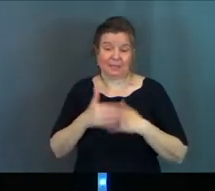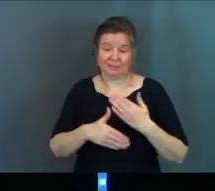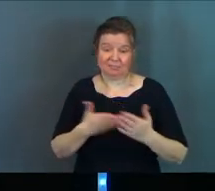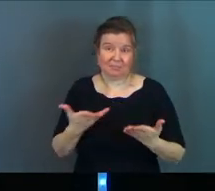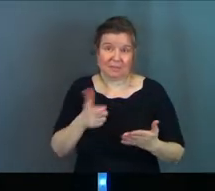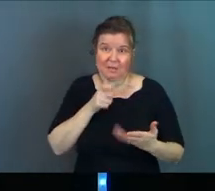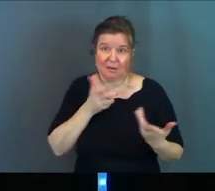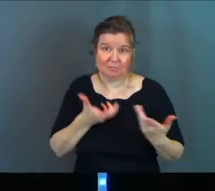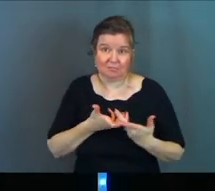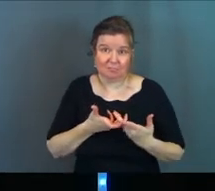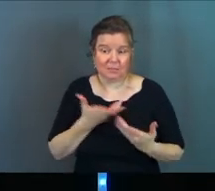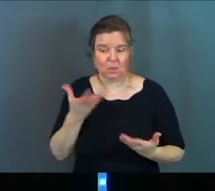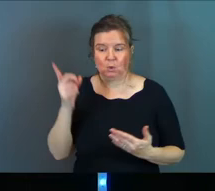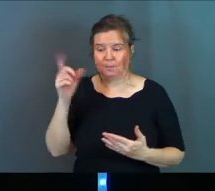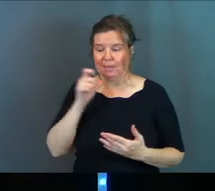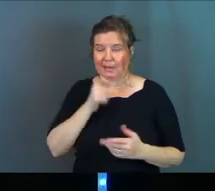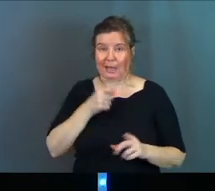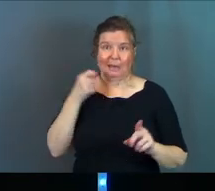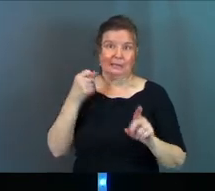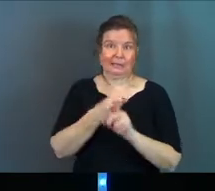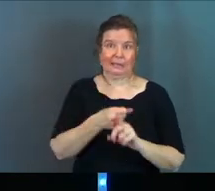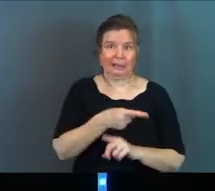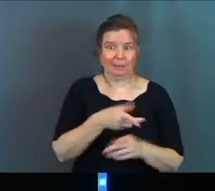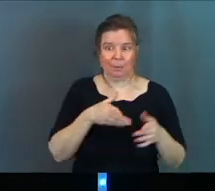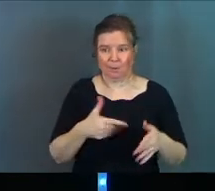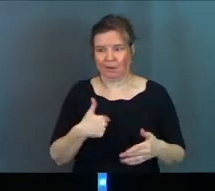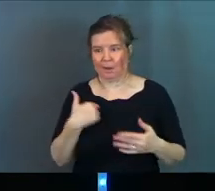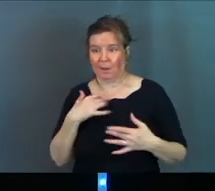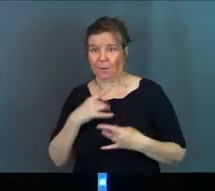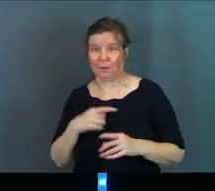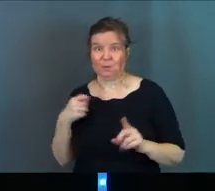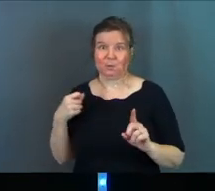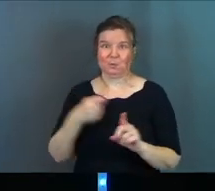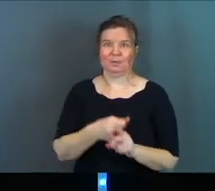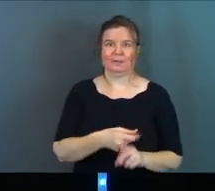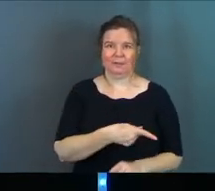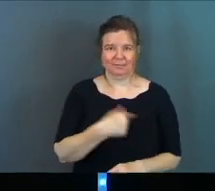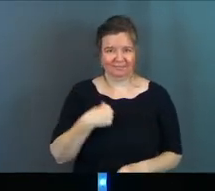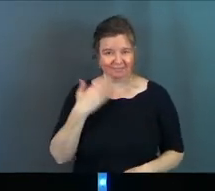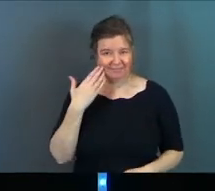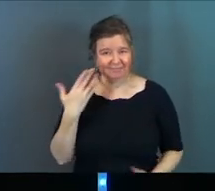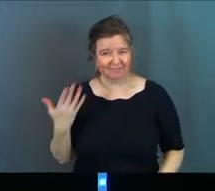God. And you may not hit them in the way that I'd like you to.